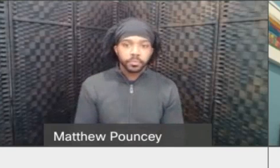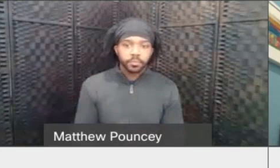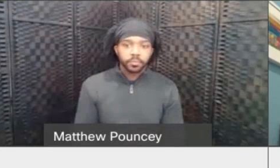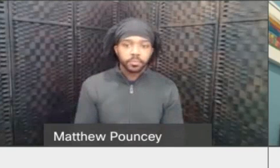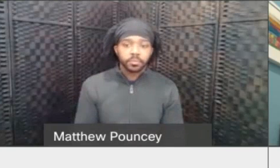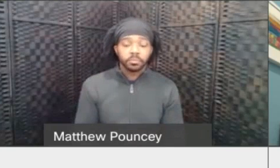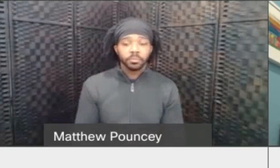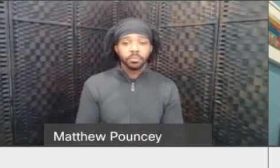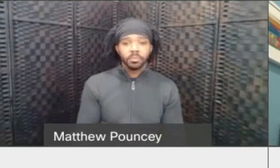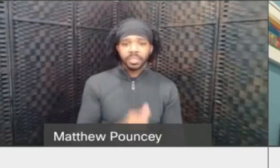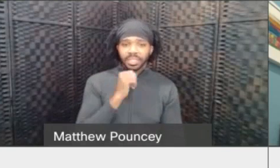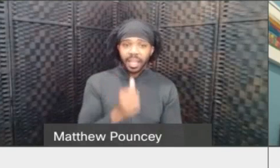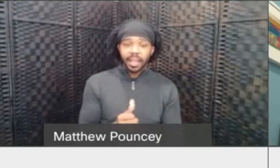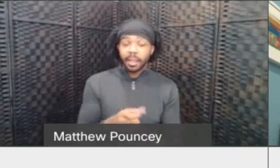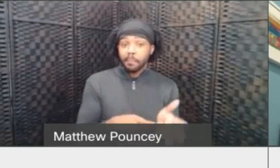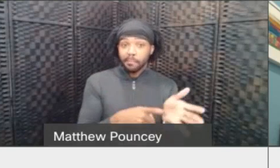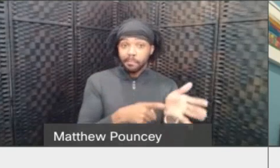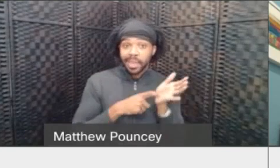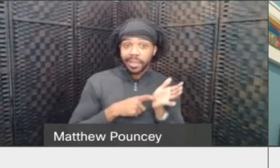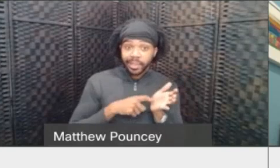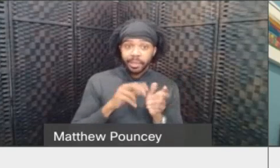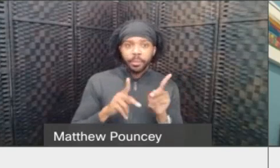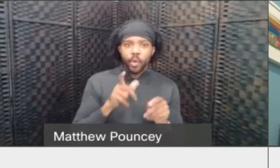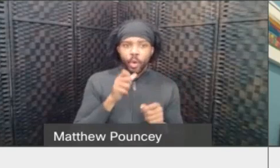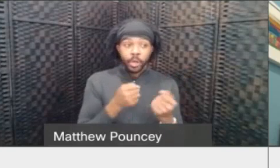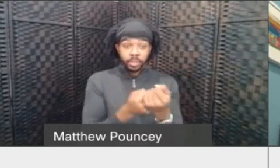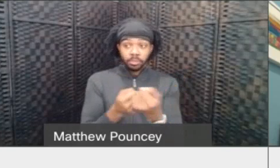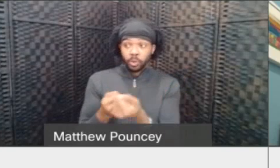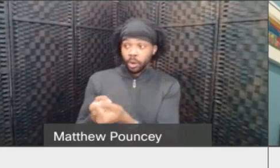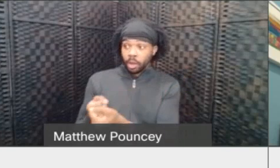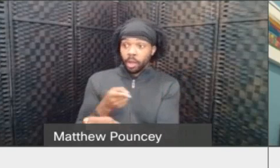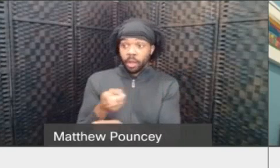There is not a mandate that the people that we support get a vaccine.